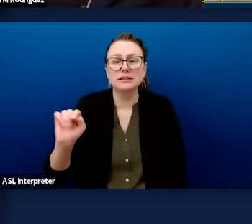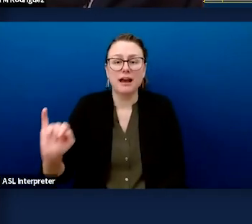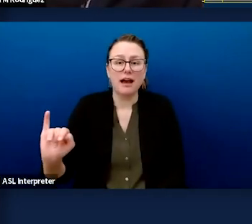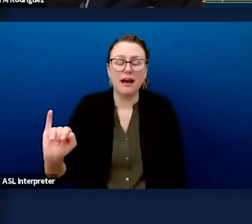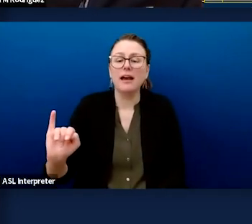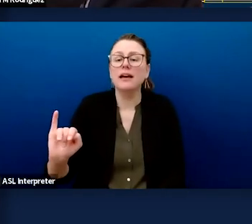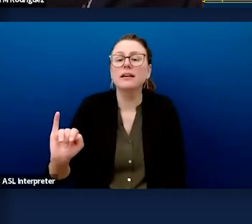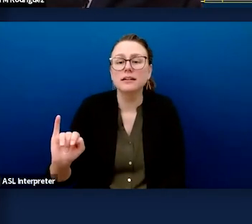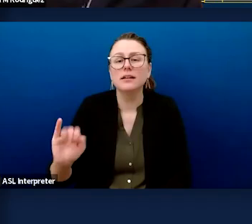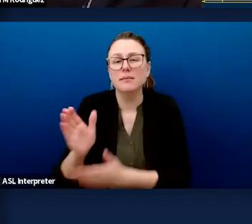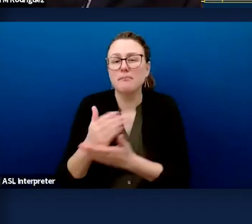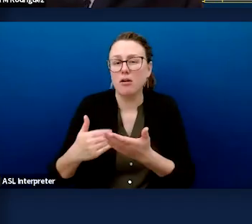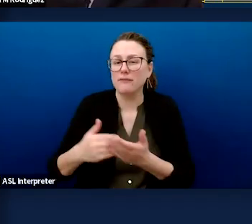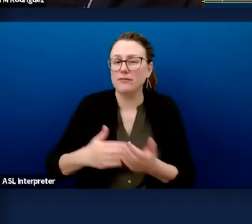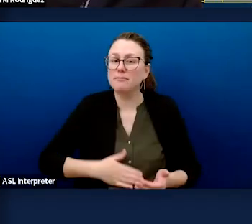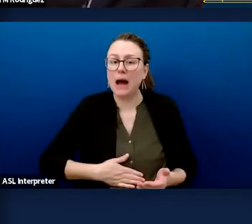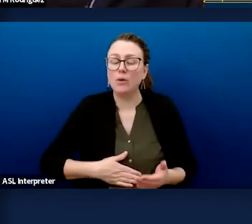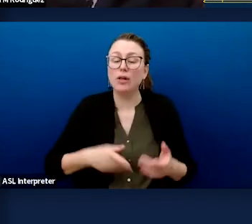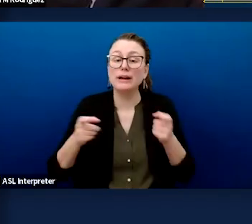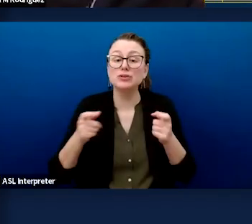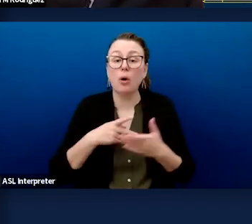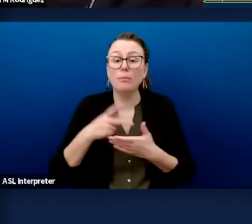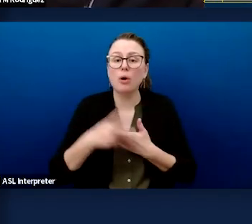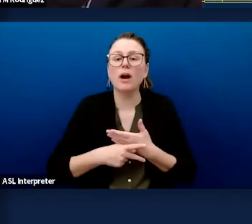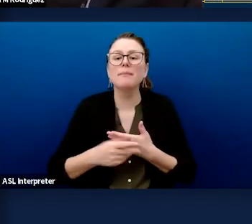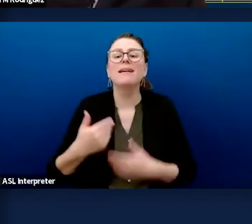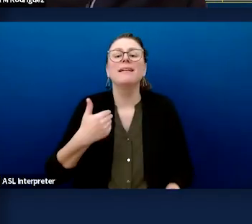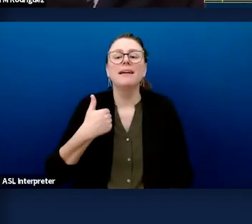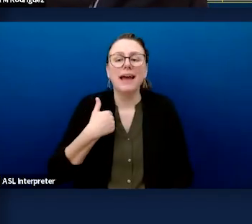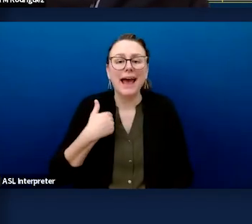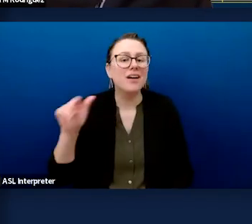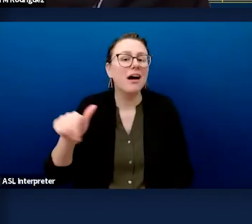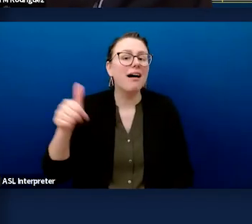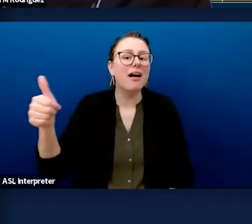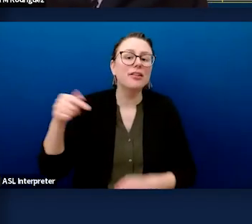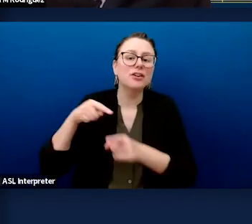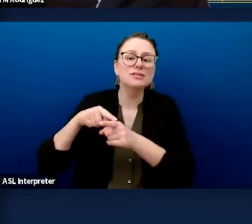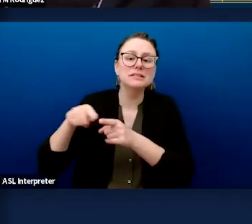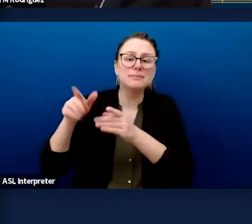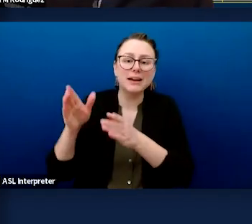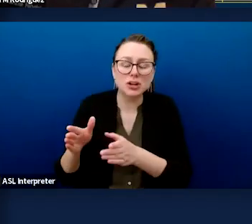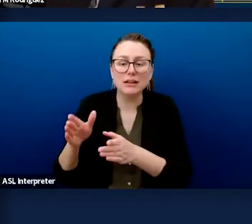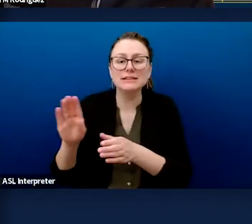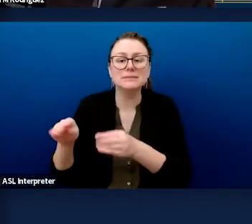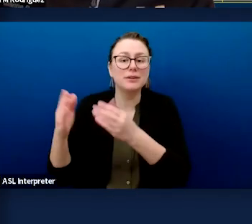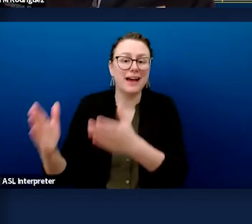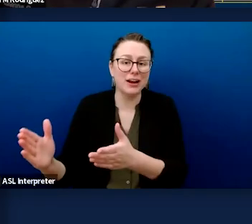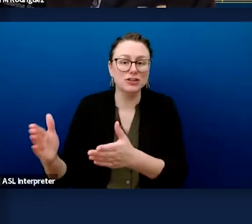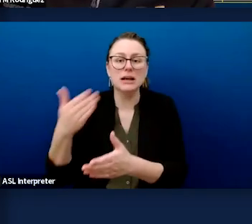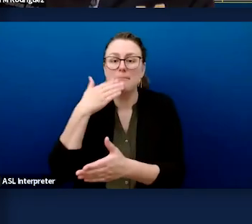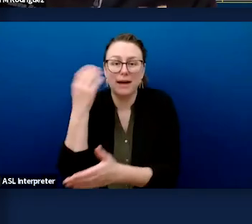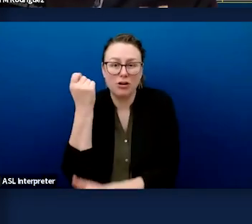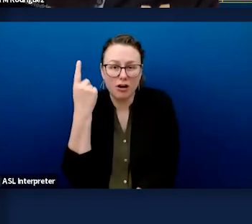Program, and trying to have the other specialists or providers understand